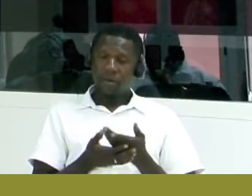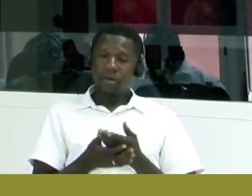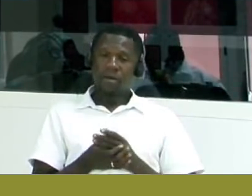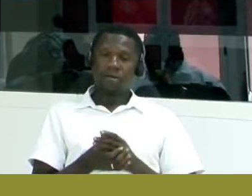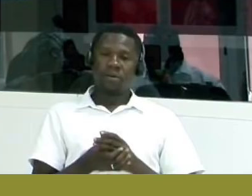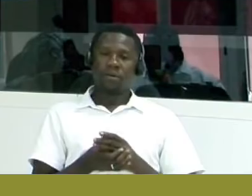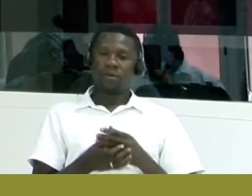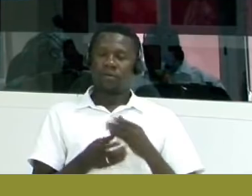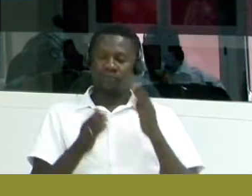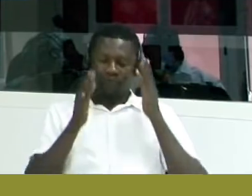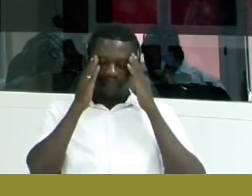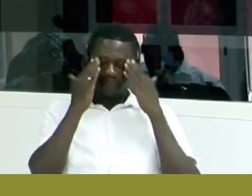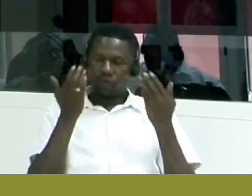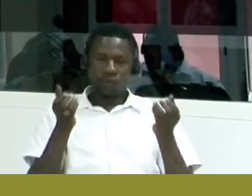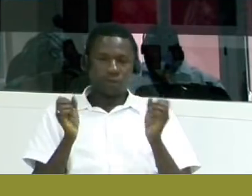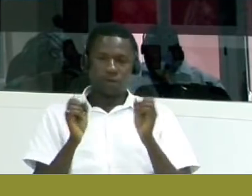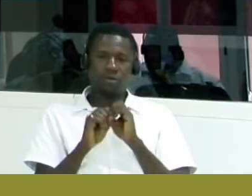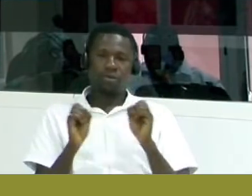of.